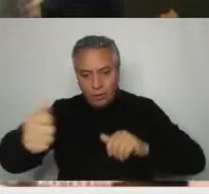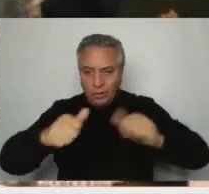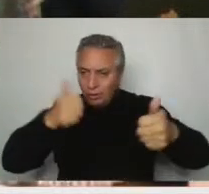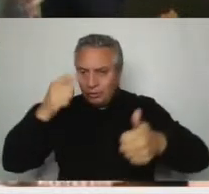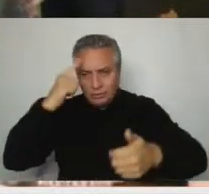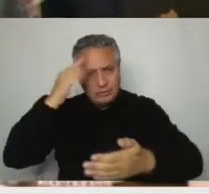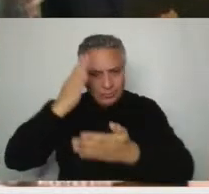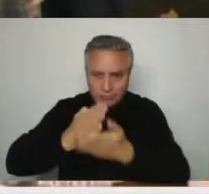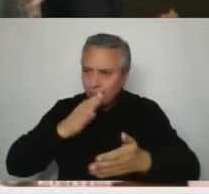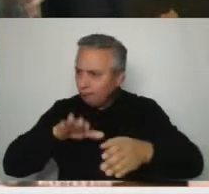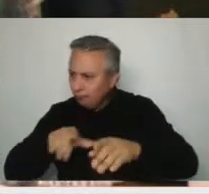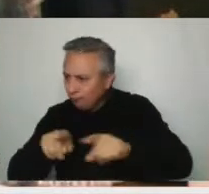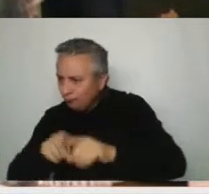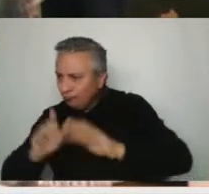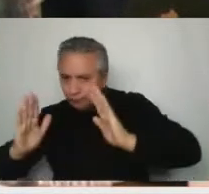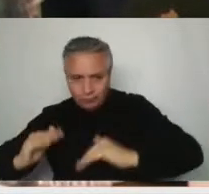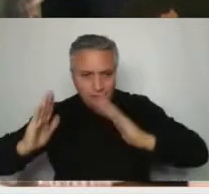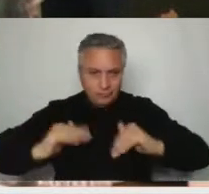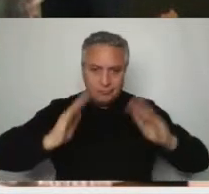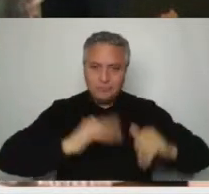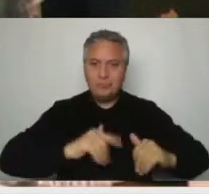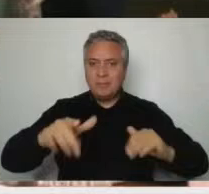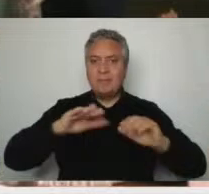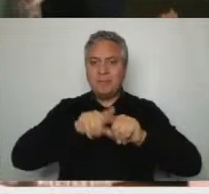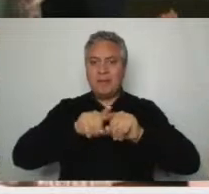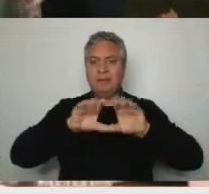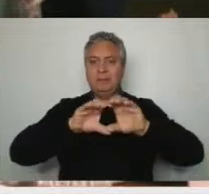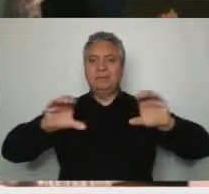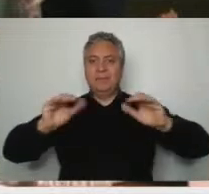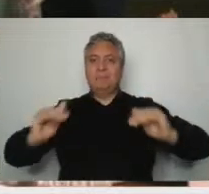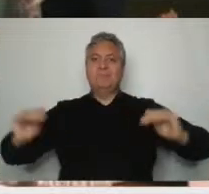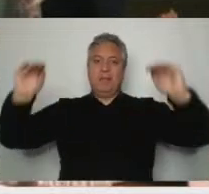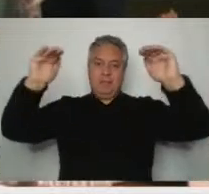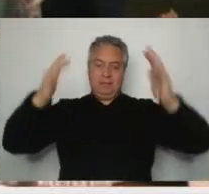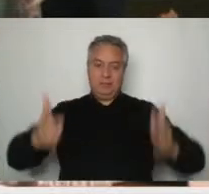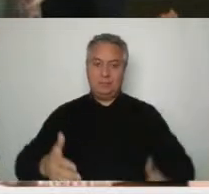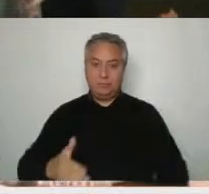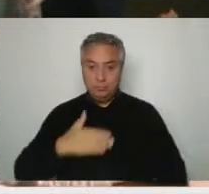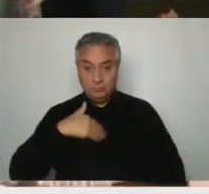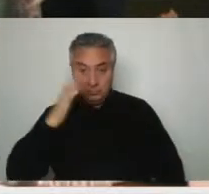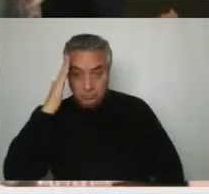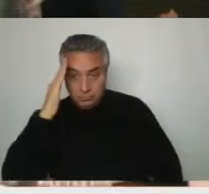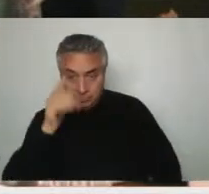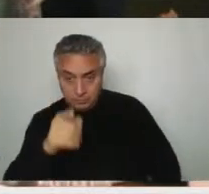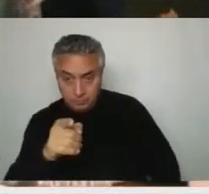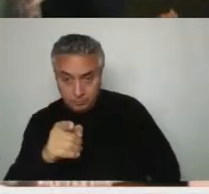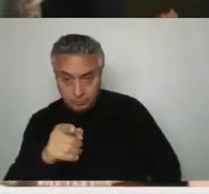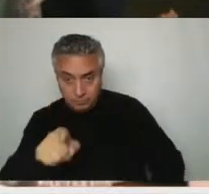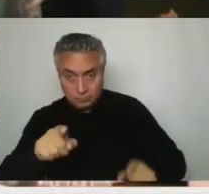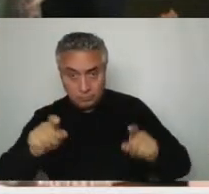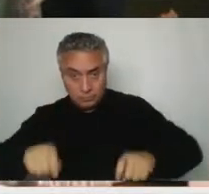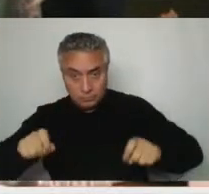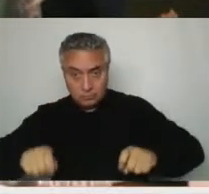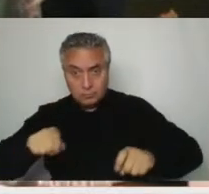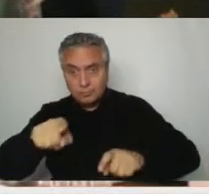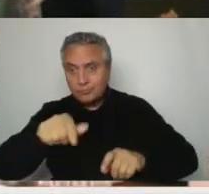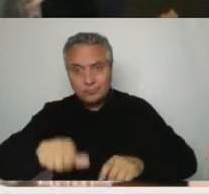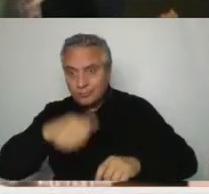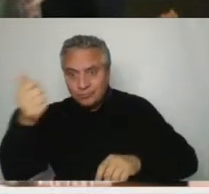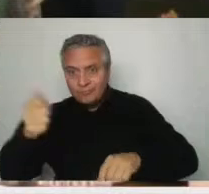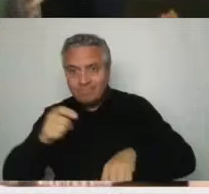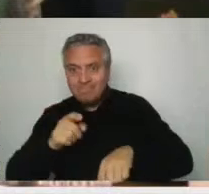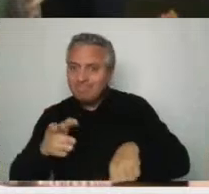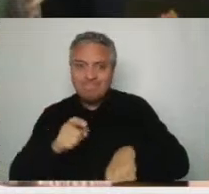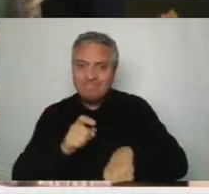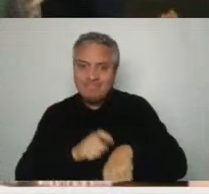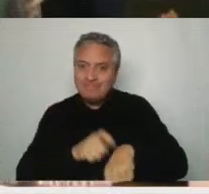health policies are related to high-level decisions. Okay, I understand that you have another commitment,